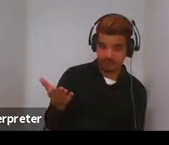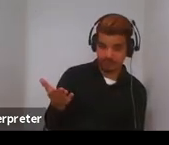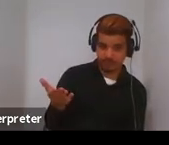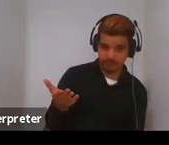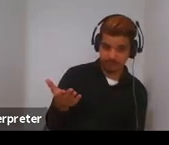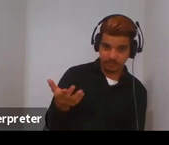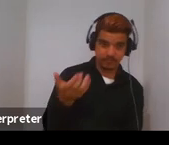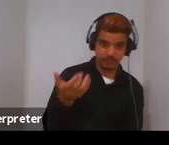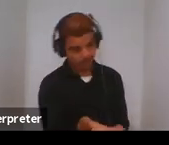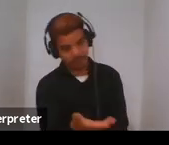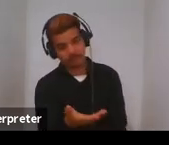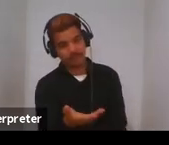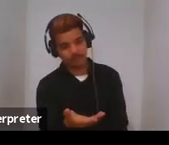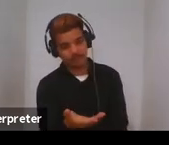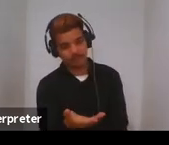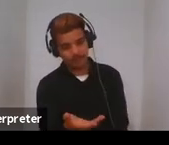Or this?